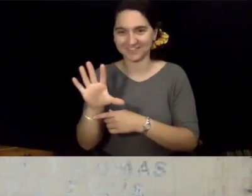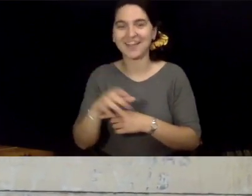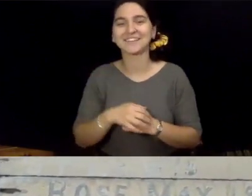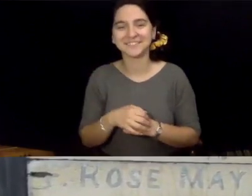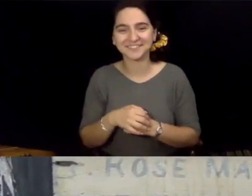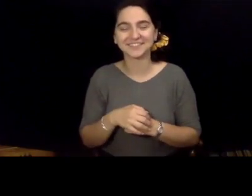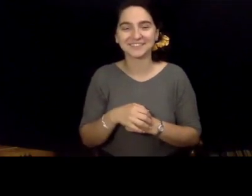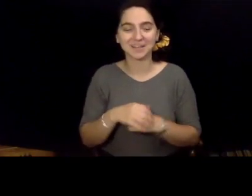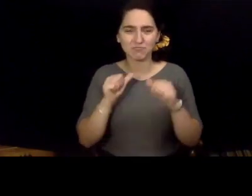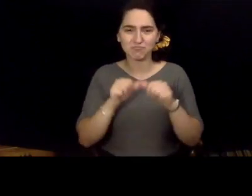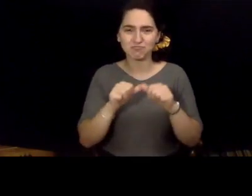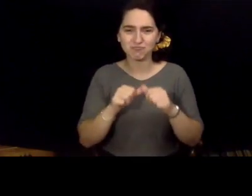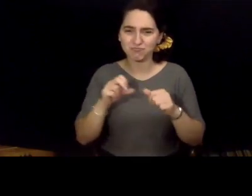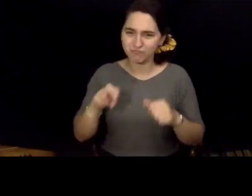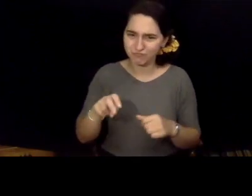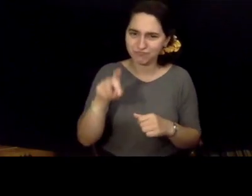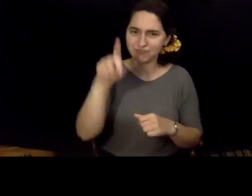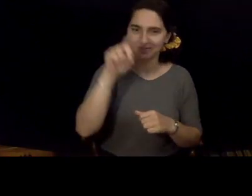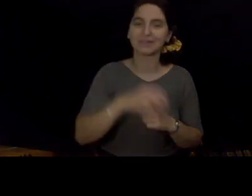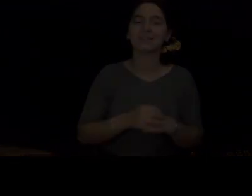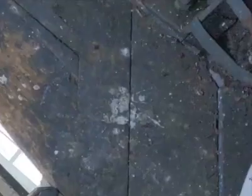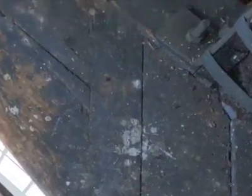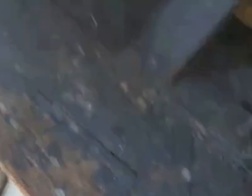1895. Keep on going up.